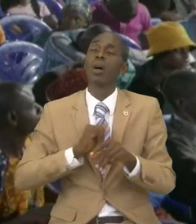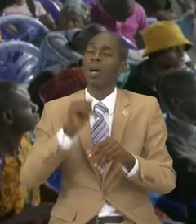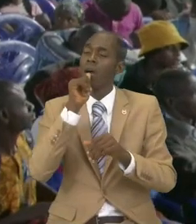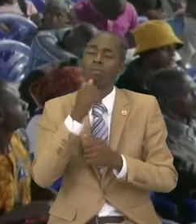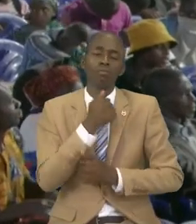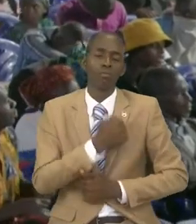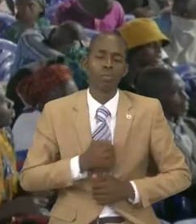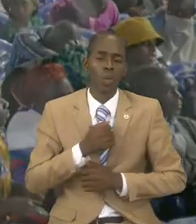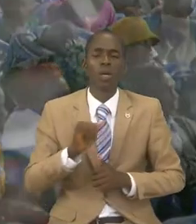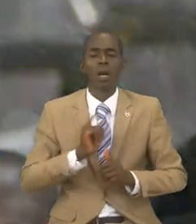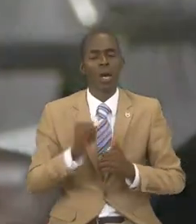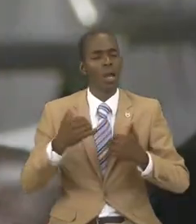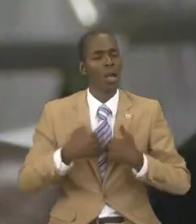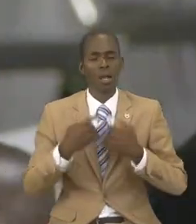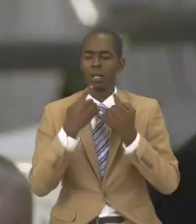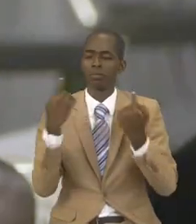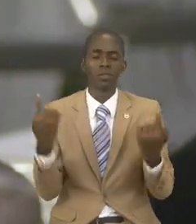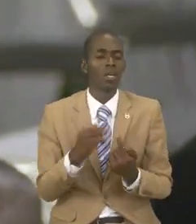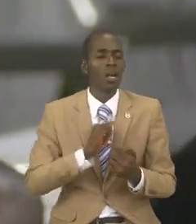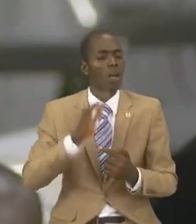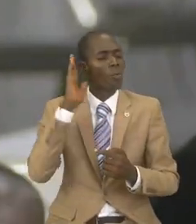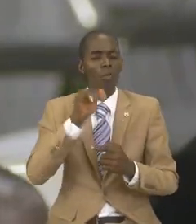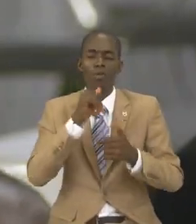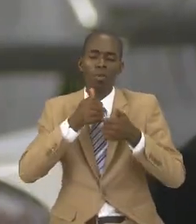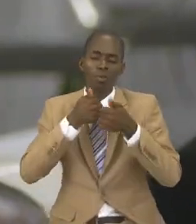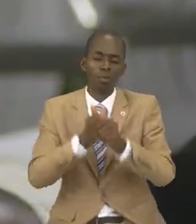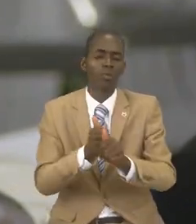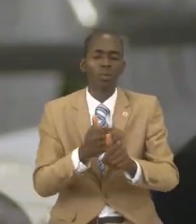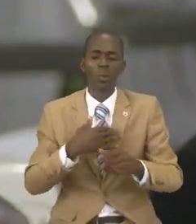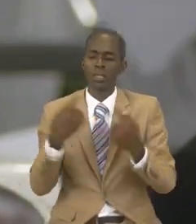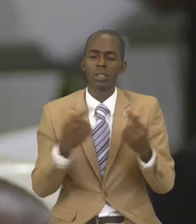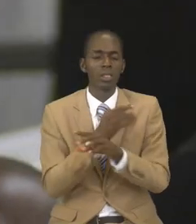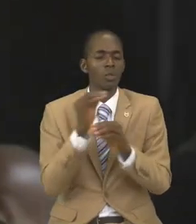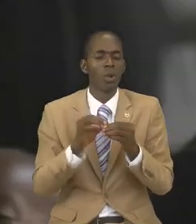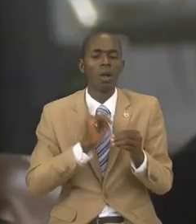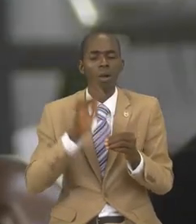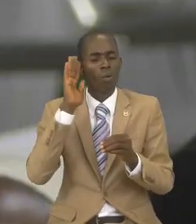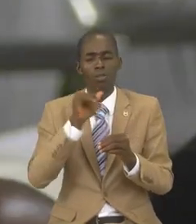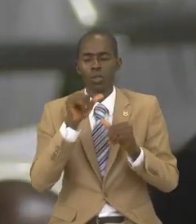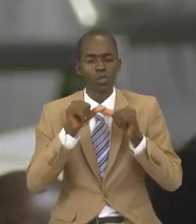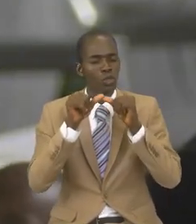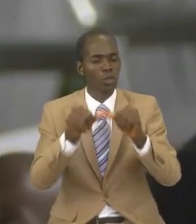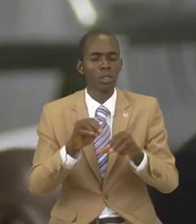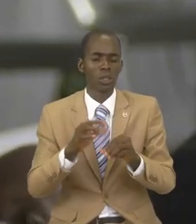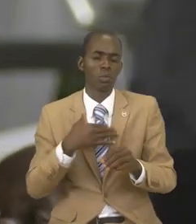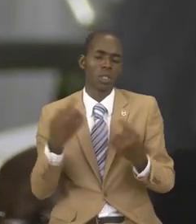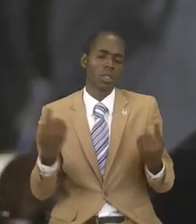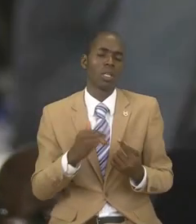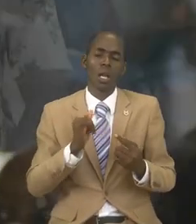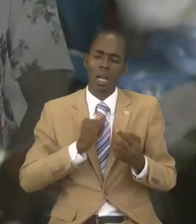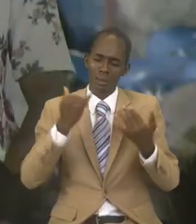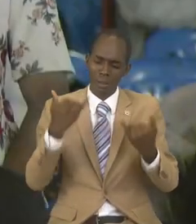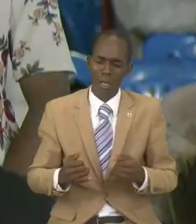not continue in that path anymore. I forsake my sin and I come to